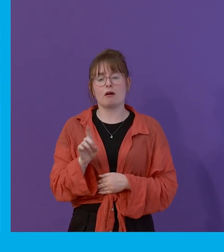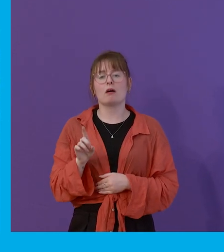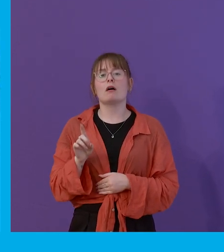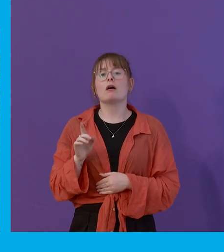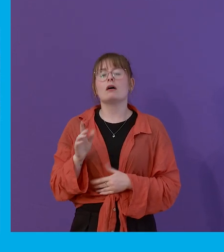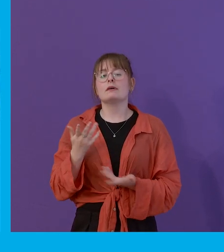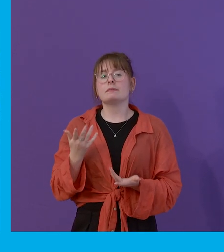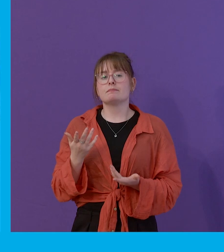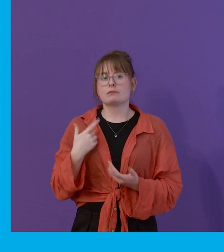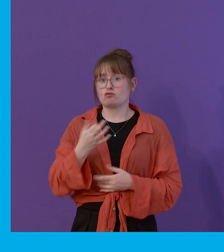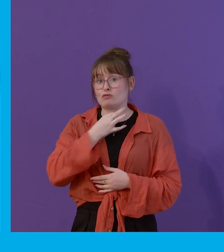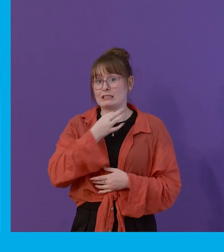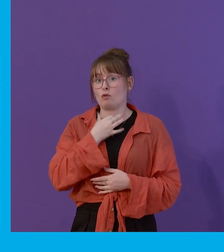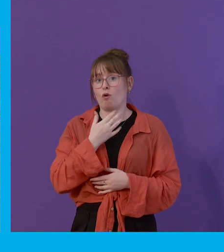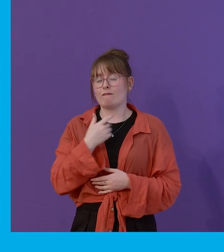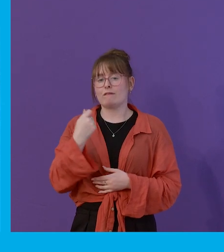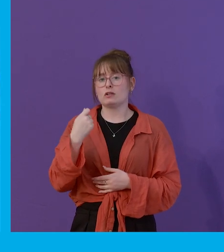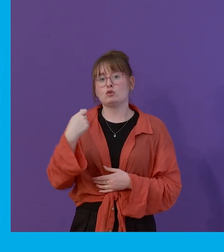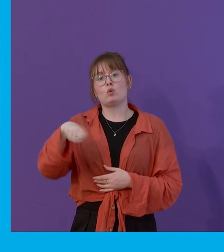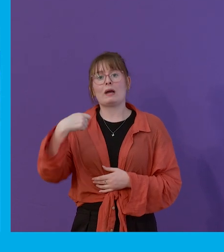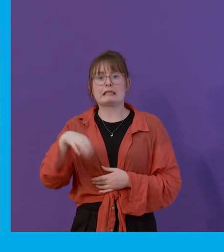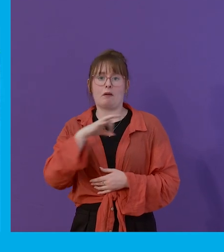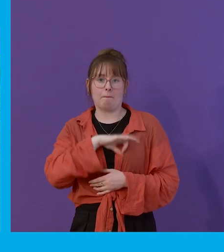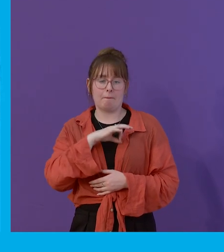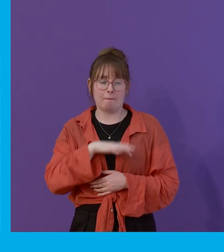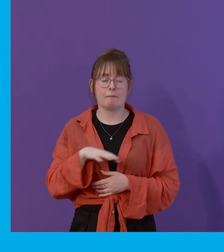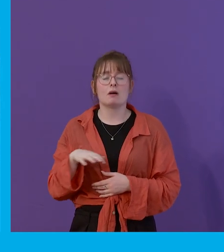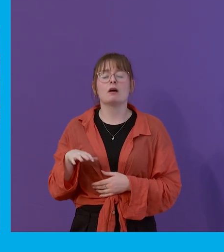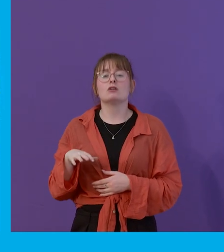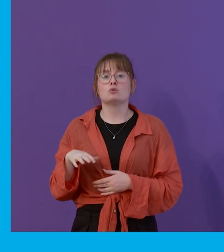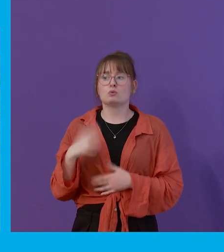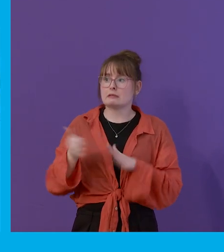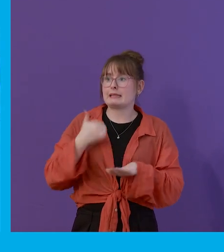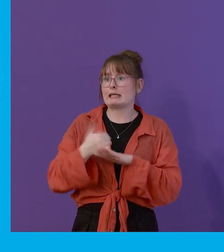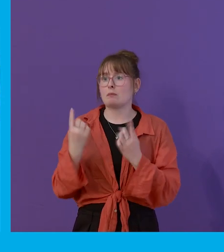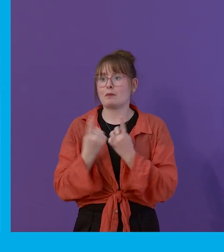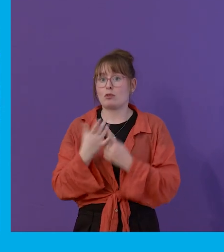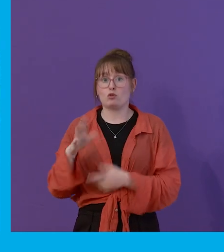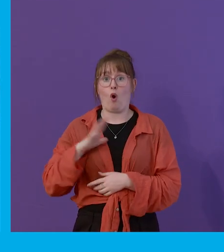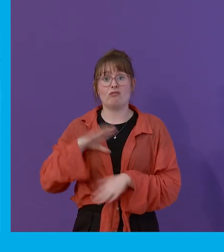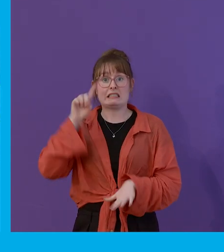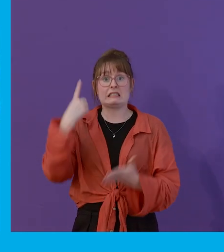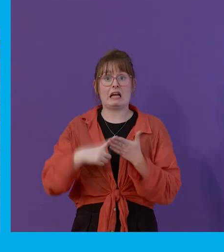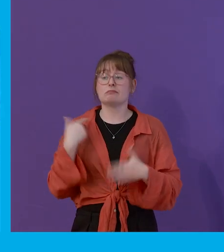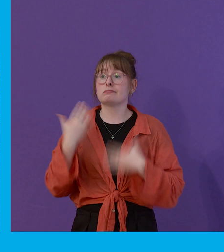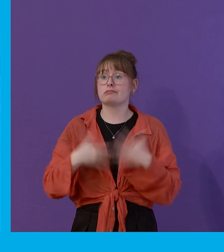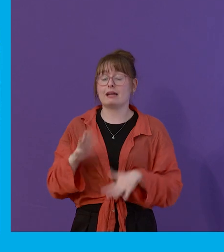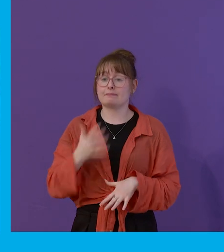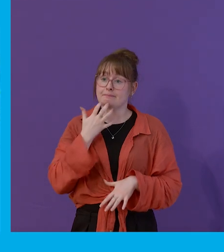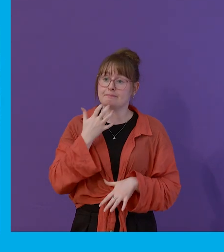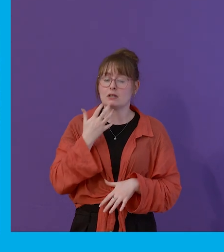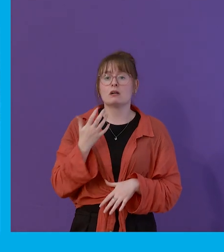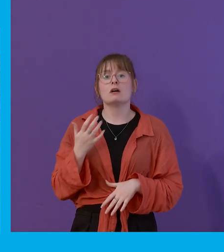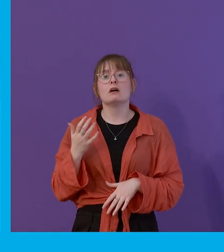participatory processes, there is a risk of tokenism. If they are established to basically endorse something that's already been decided, they have to, where they have been